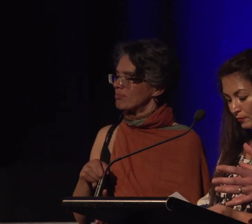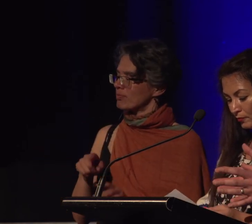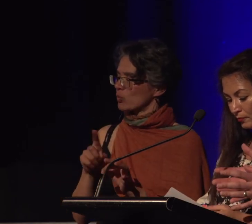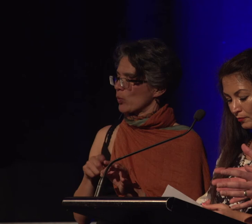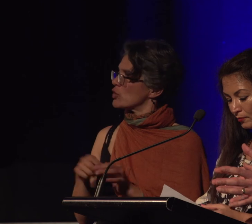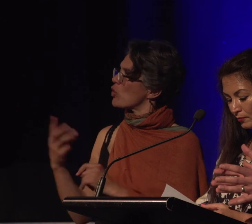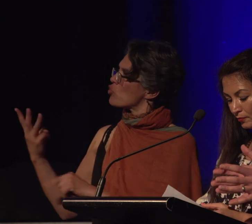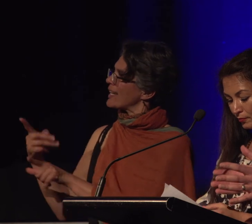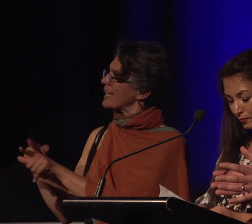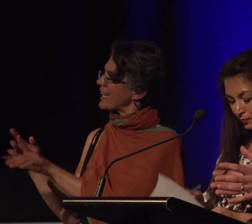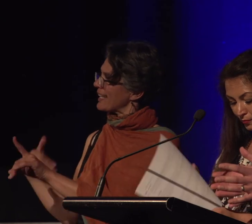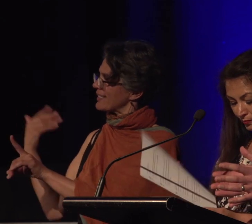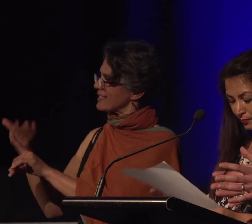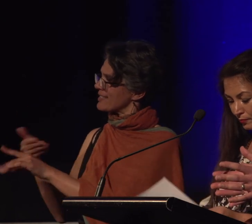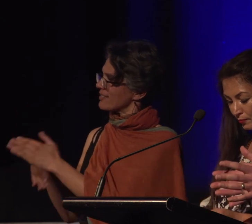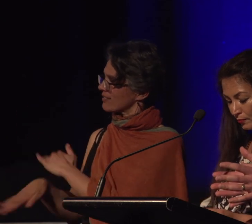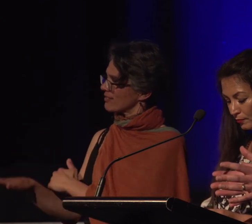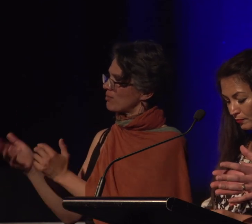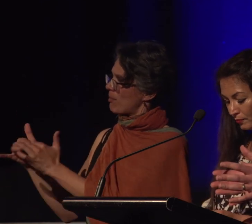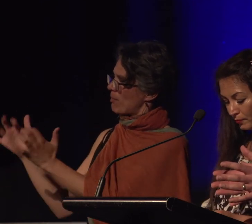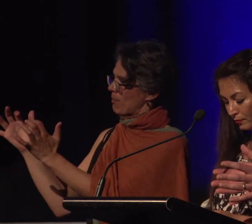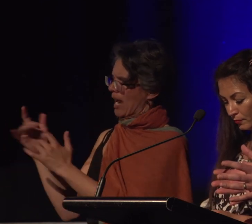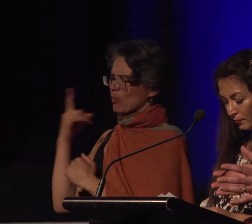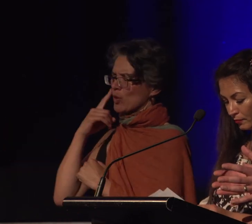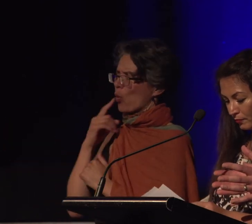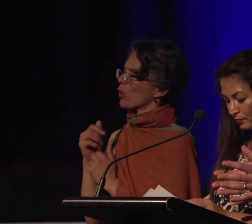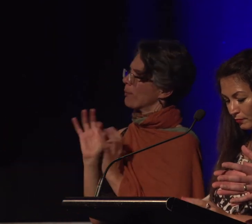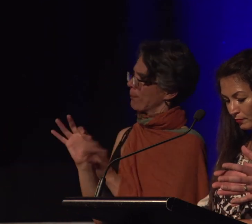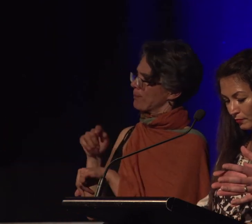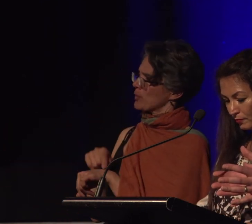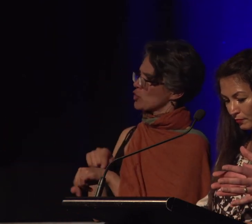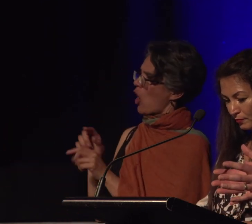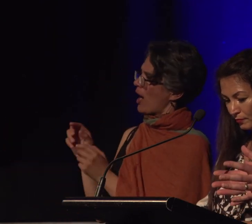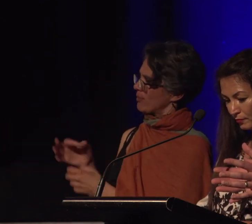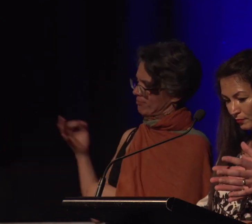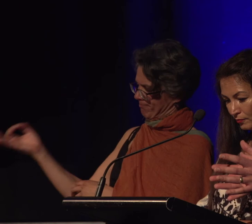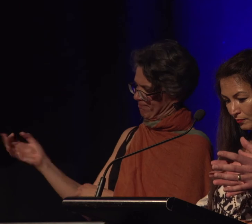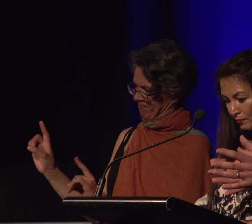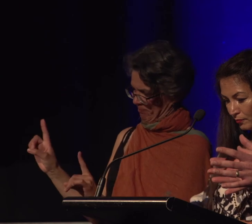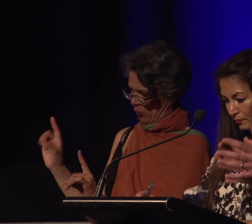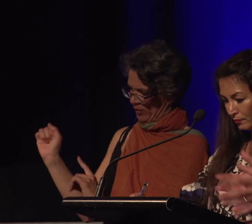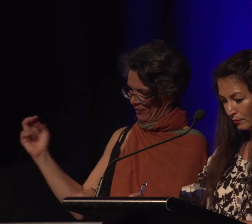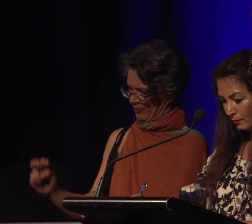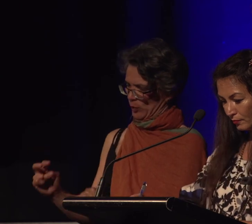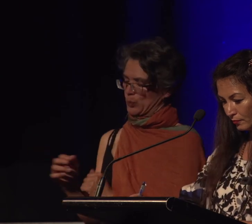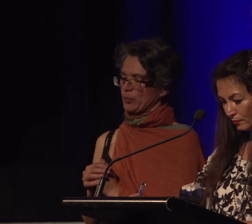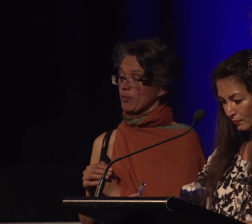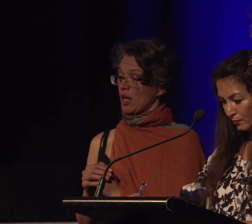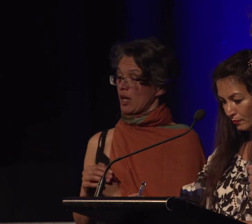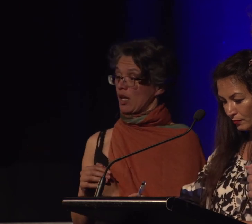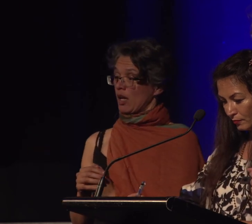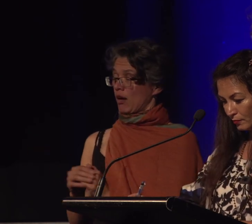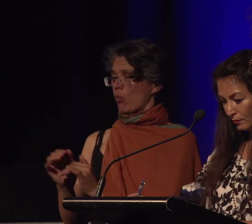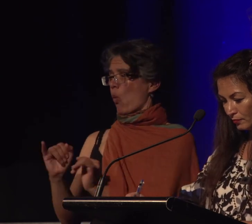that you've been in Parliament, and we figured it was a good opportunity just to update everybody on where this is at. What are you going to do about the